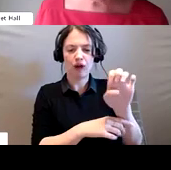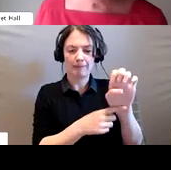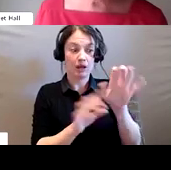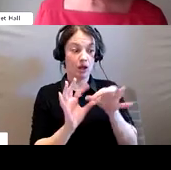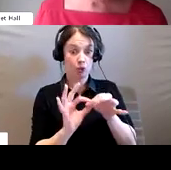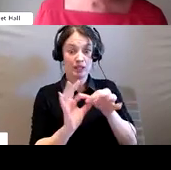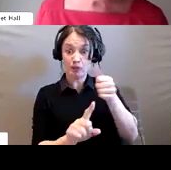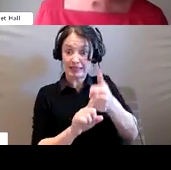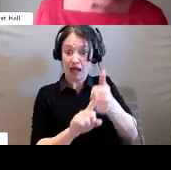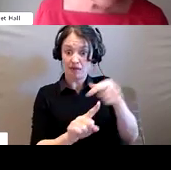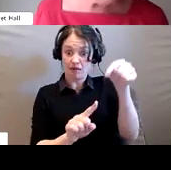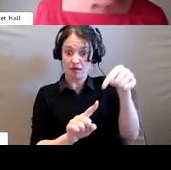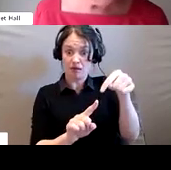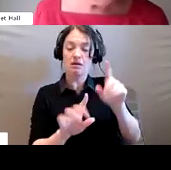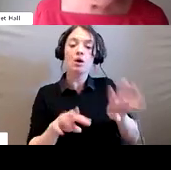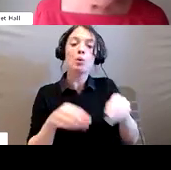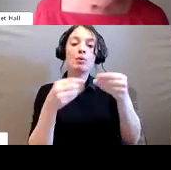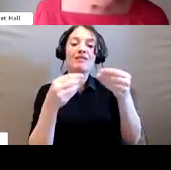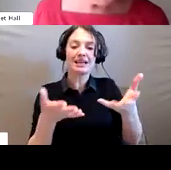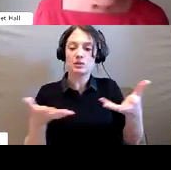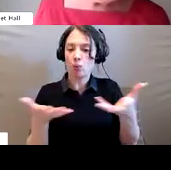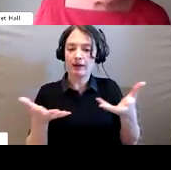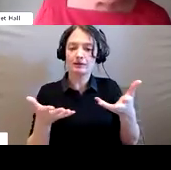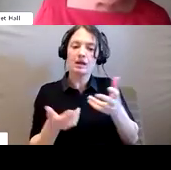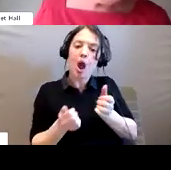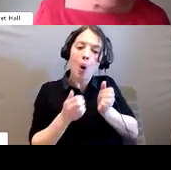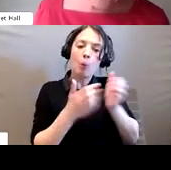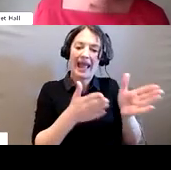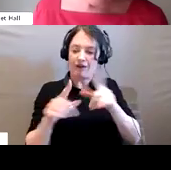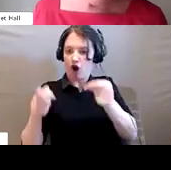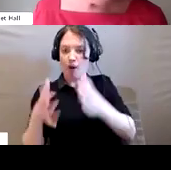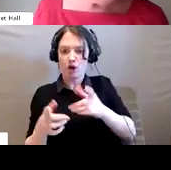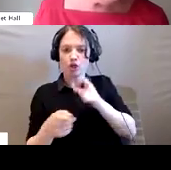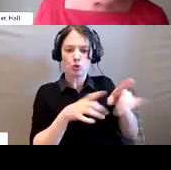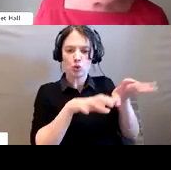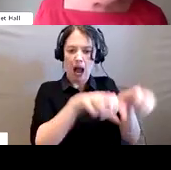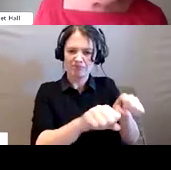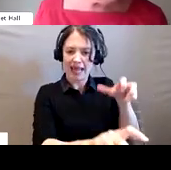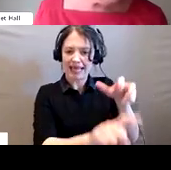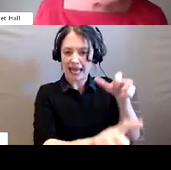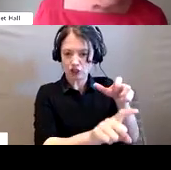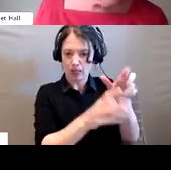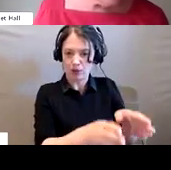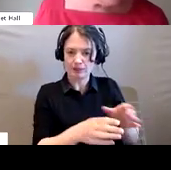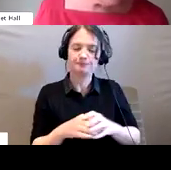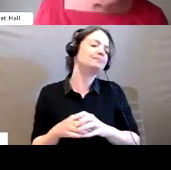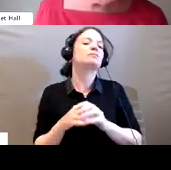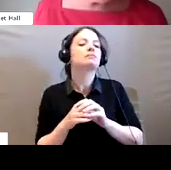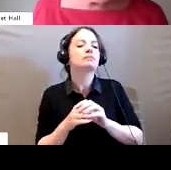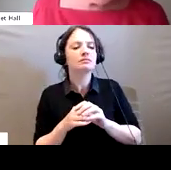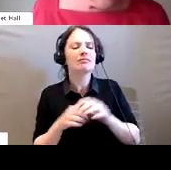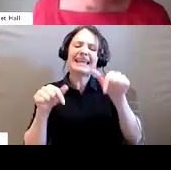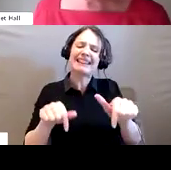itself provides the means of capture. So in this way, coercive control is more